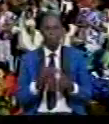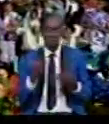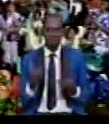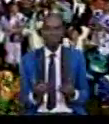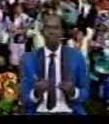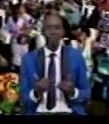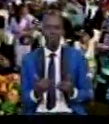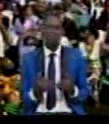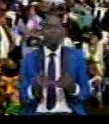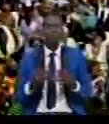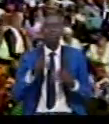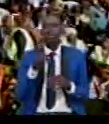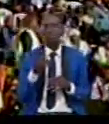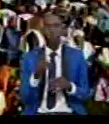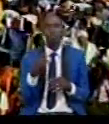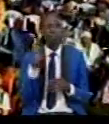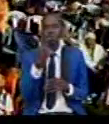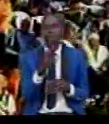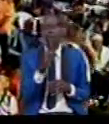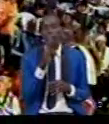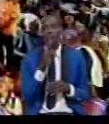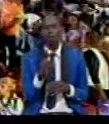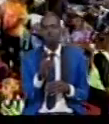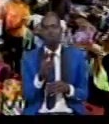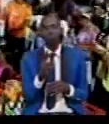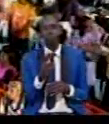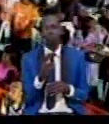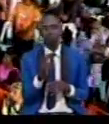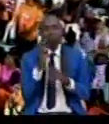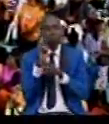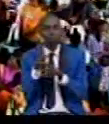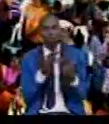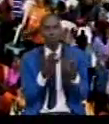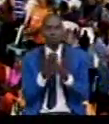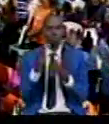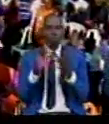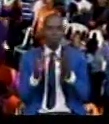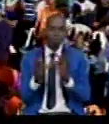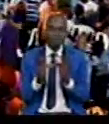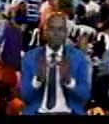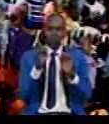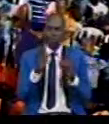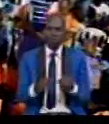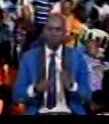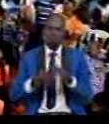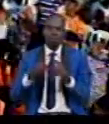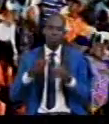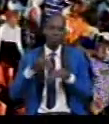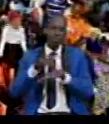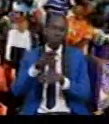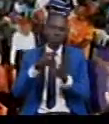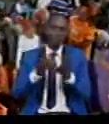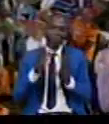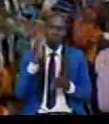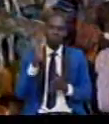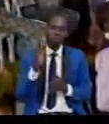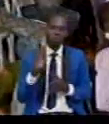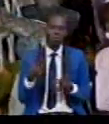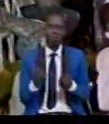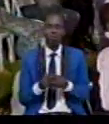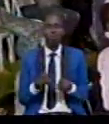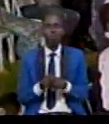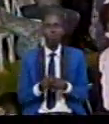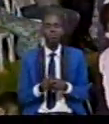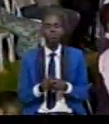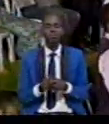now via social media so that we can listen to your testimony. Start coming out, start coming out,